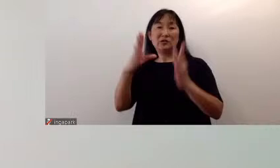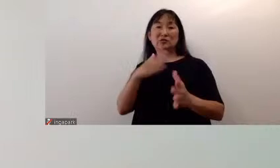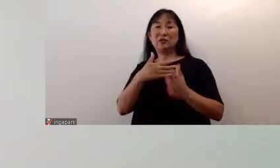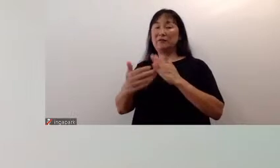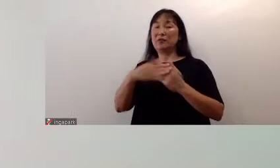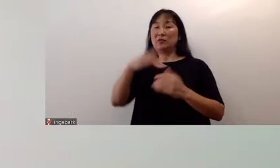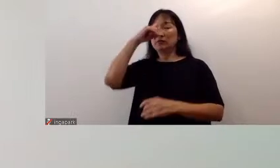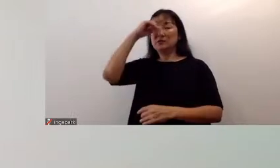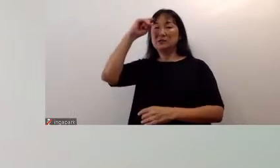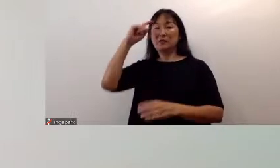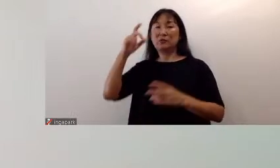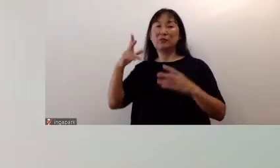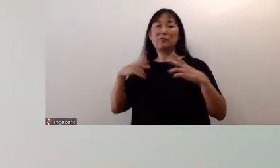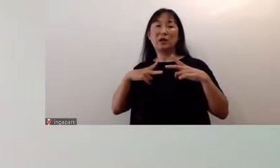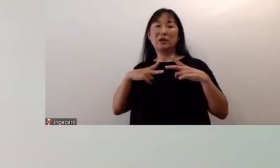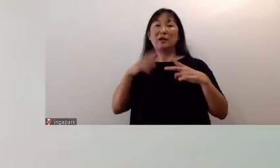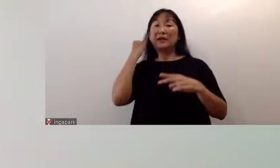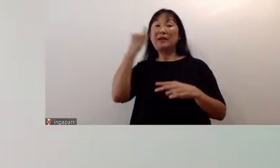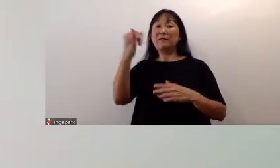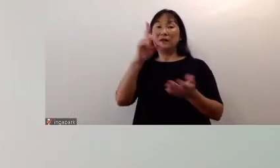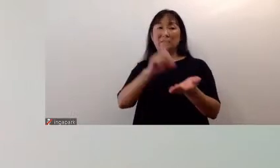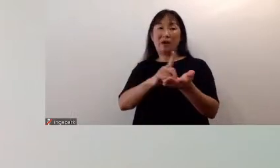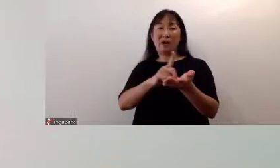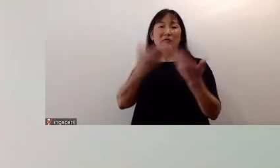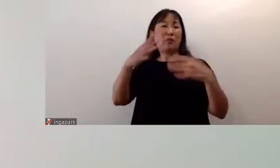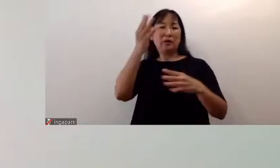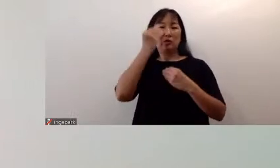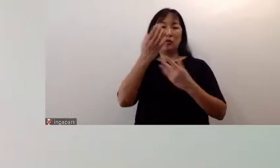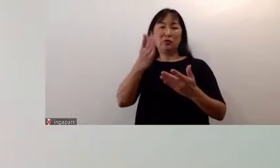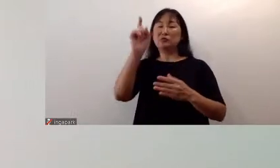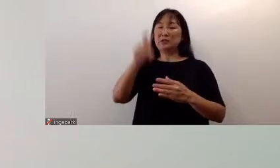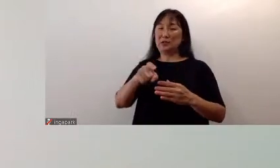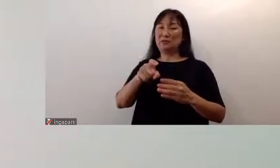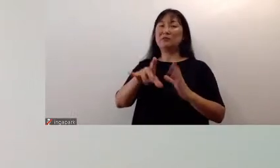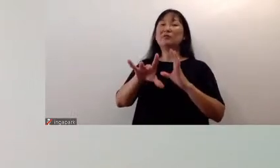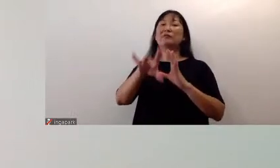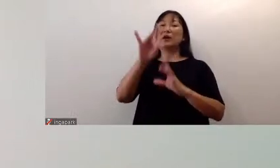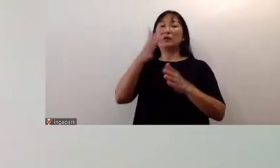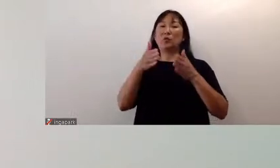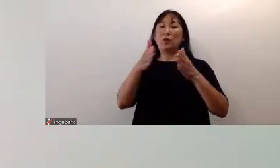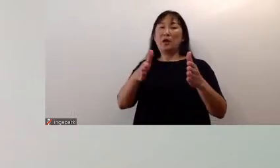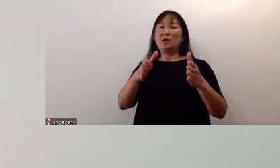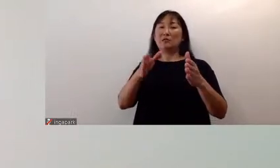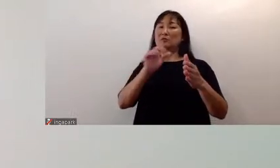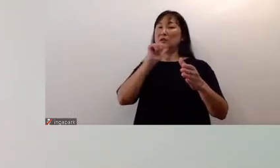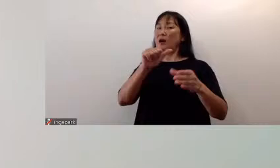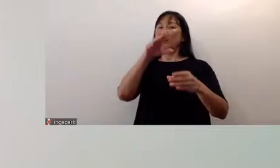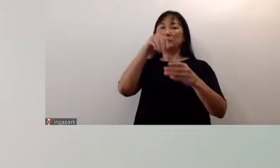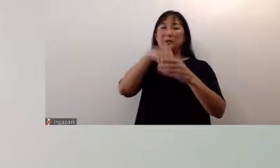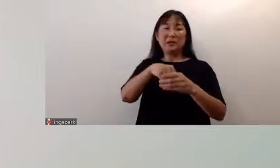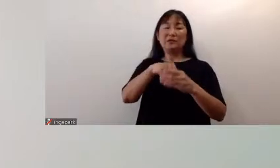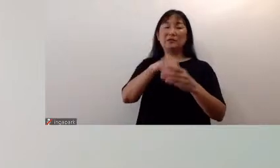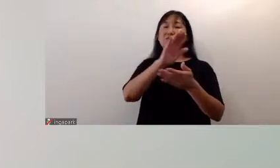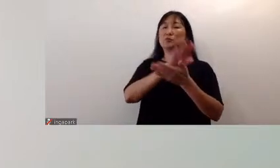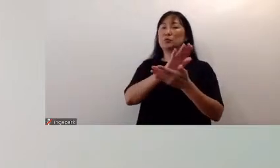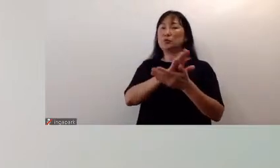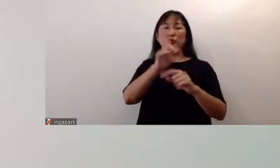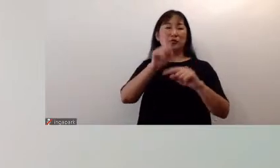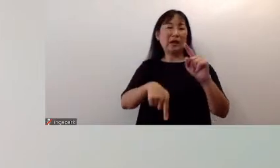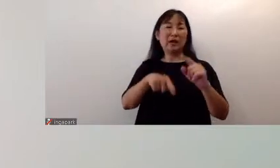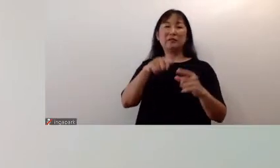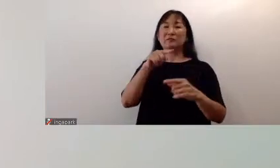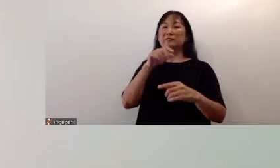going on summer break, if your doctor has advised you that you need to find a way to continue to, you know, not be out in public, not going back to